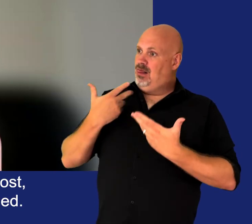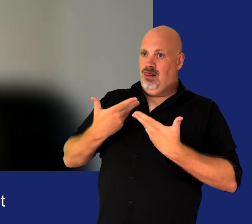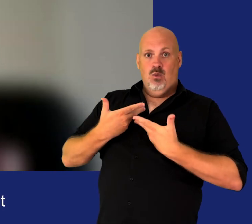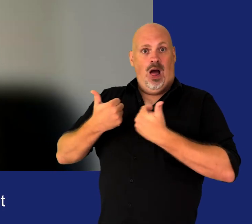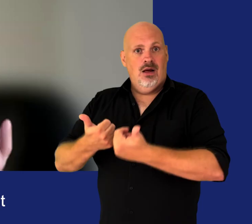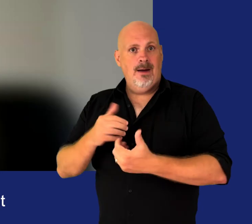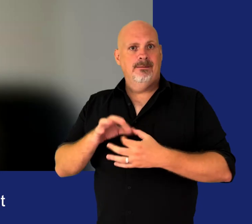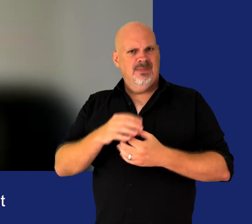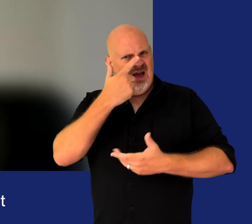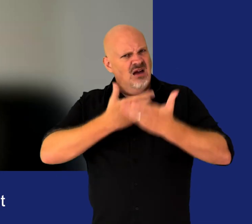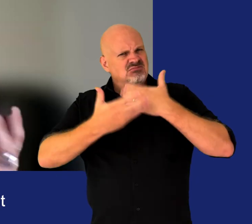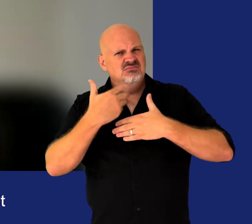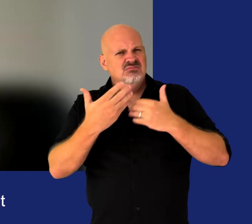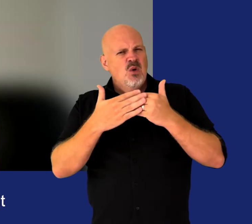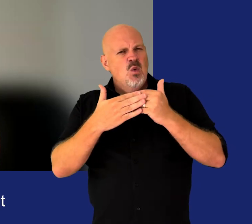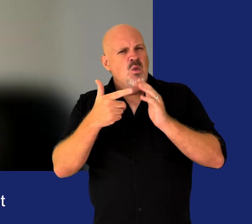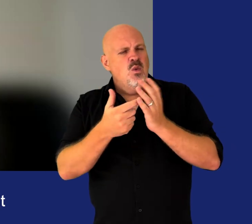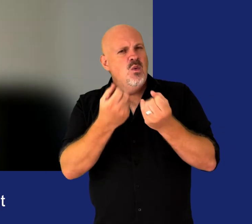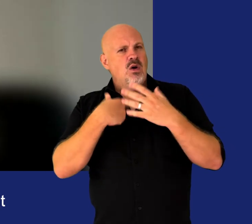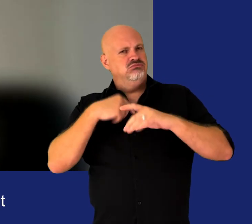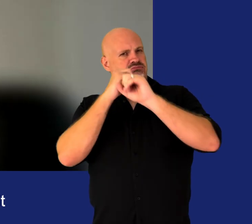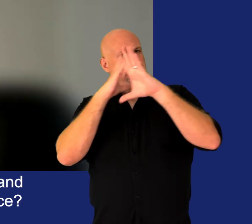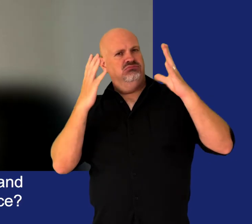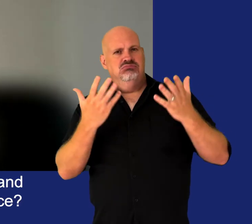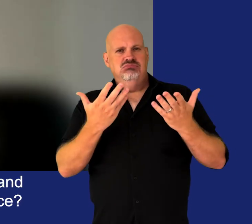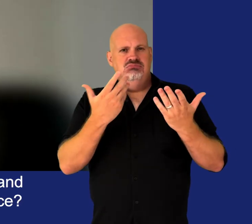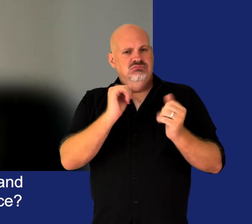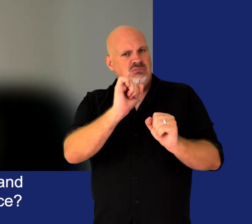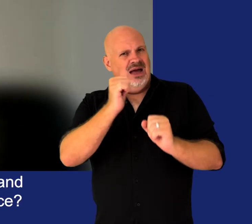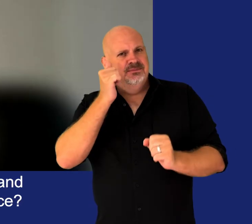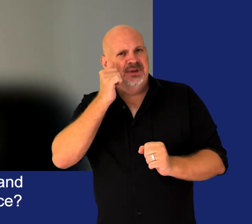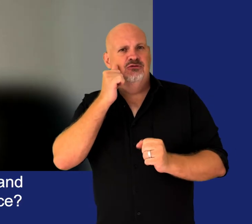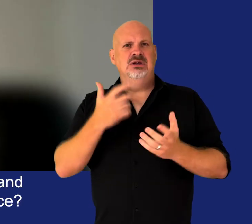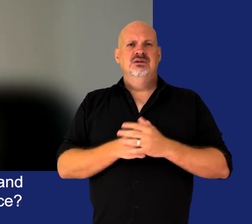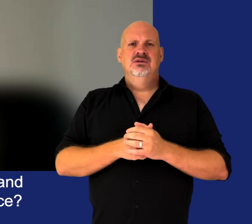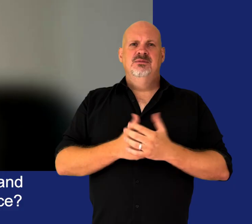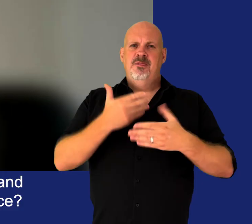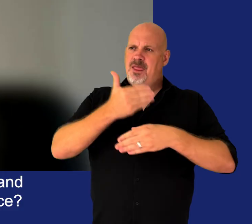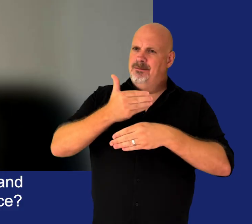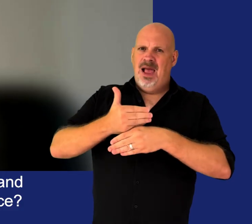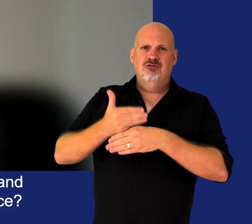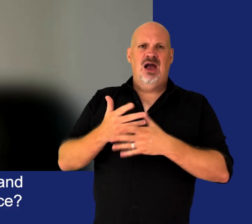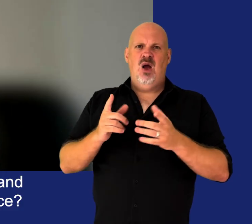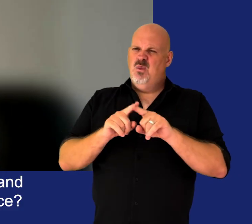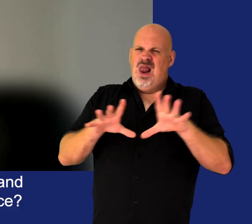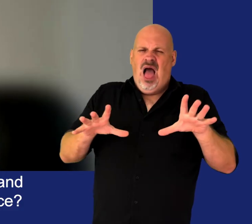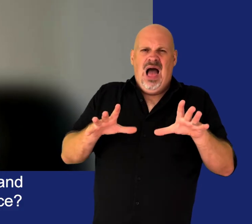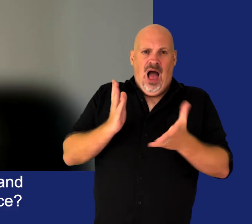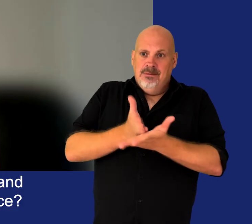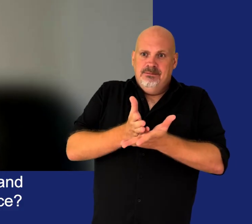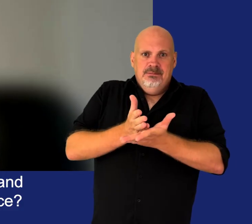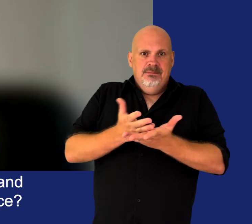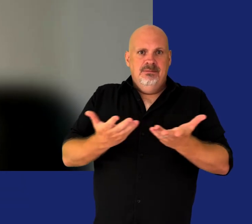welcomed. Could you just tell us, can you just bring that to life for us a little bit by telling us about your experiences and what those barriers look like